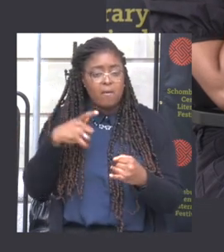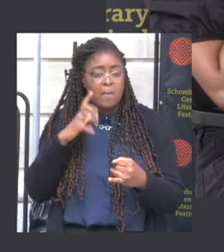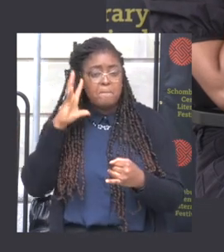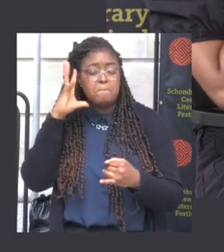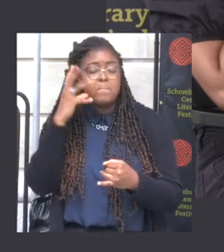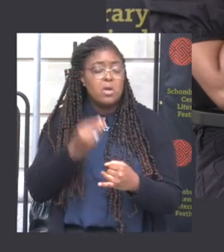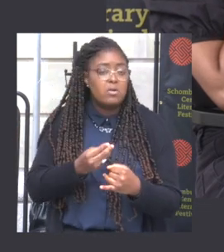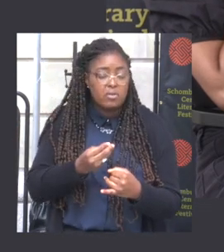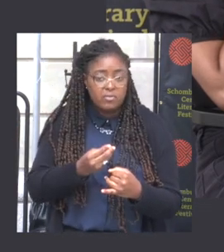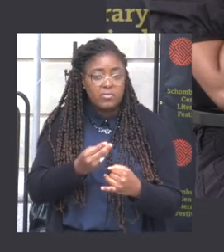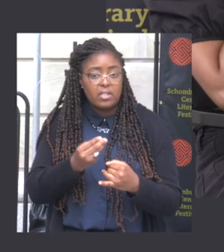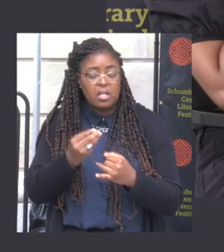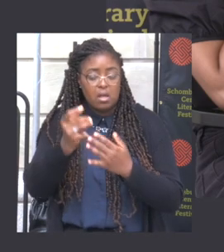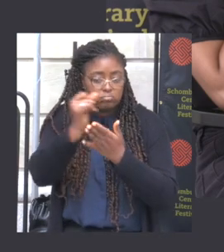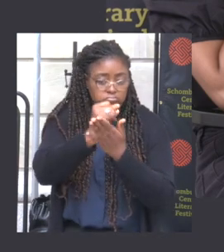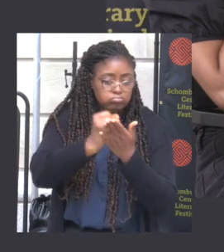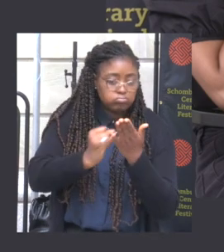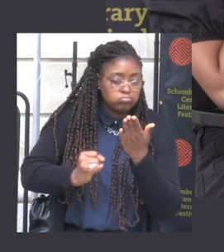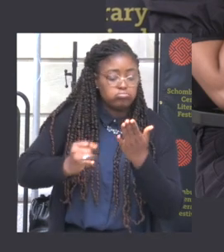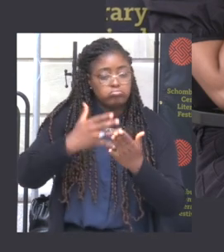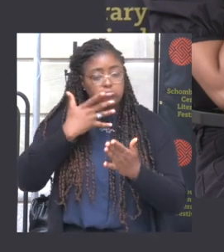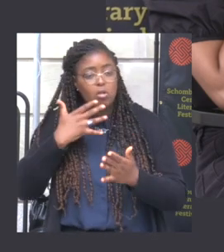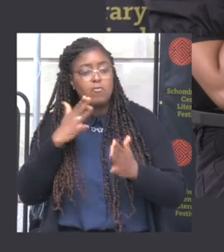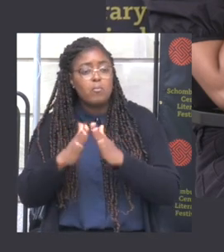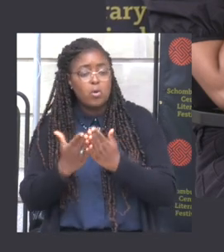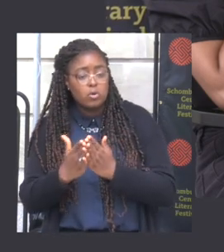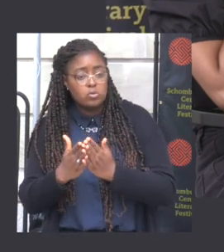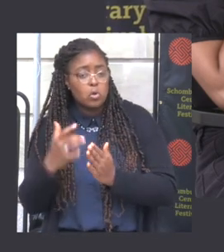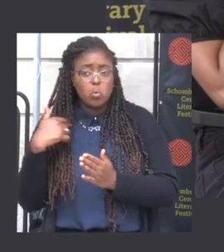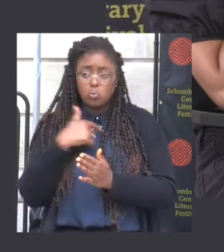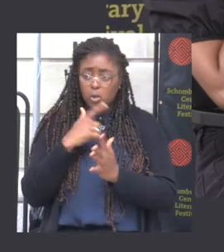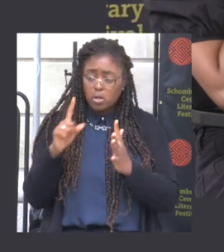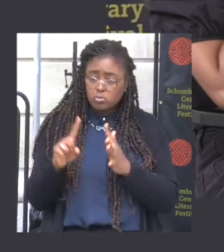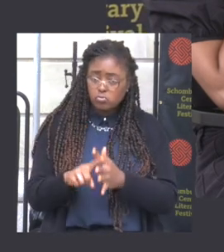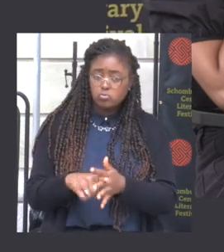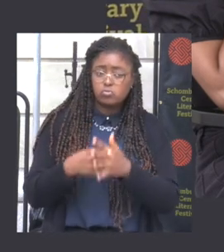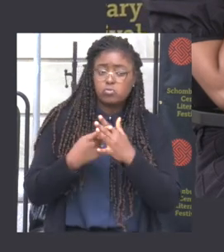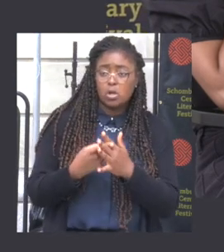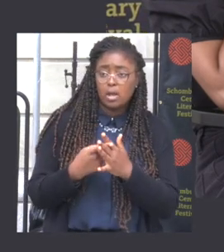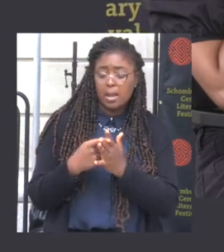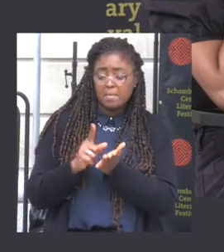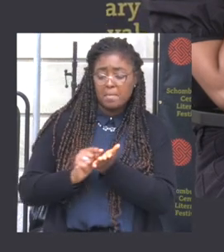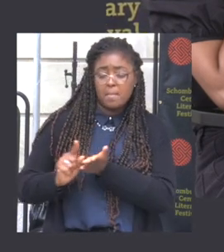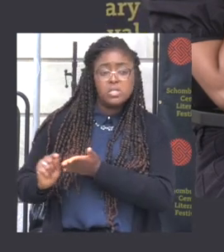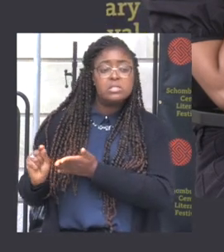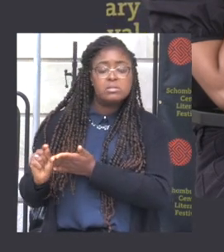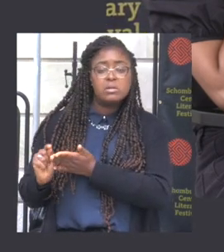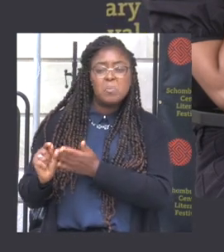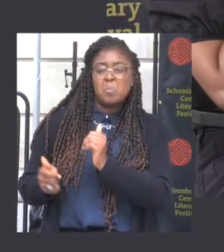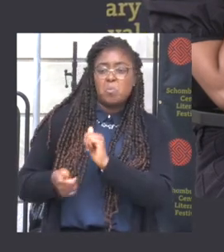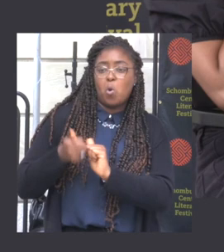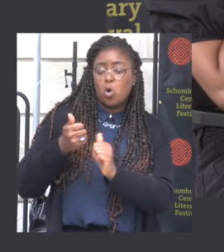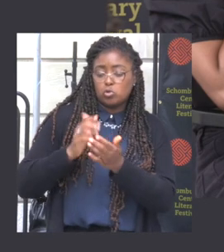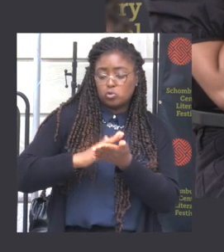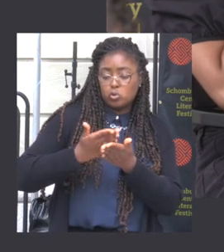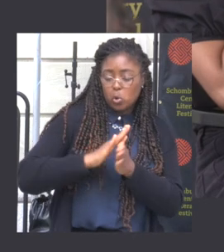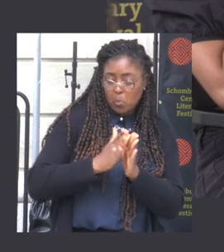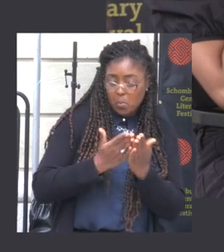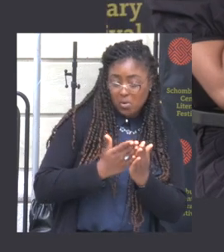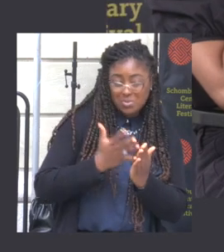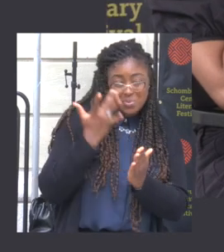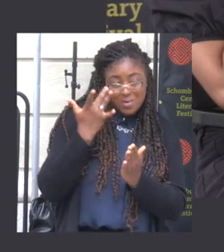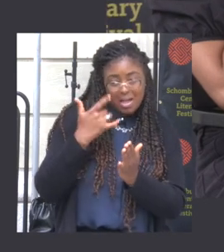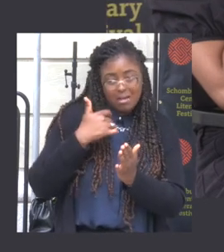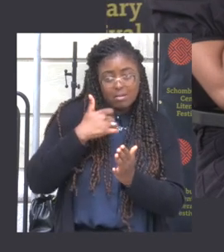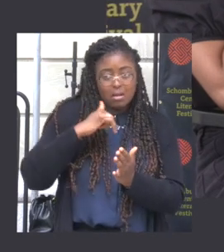colorful books. And so we are starting publishing mostly cookbooks and food-related books because that's my wheelhouse. But